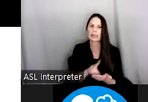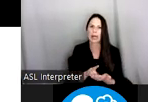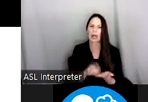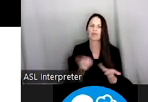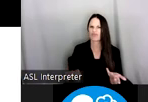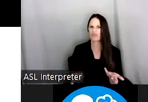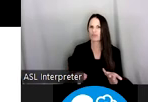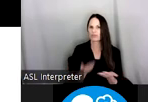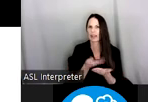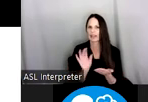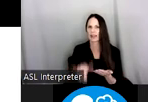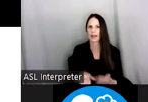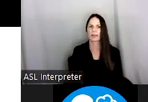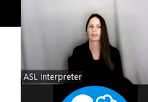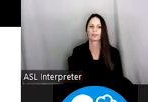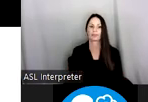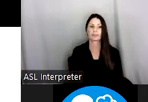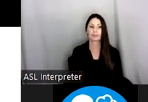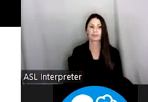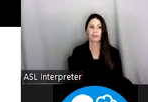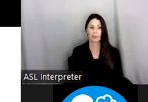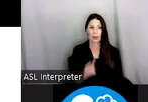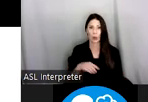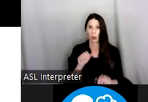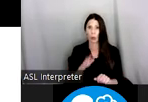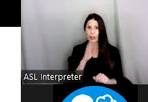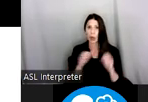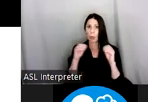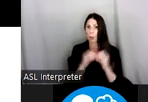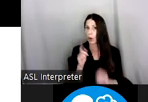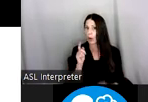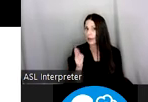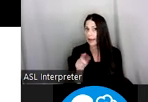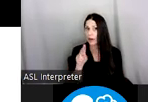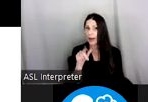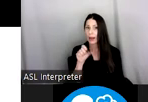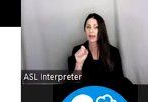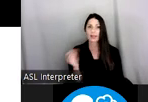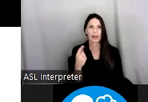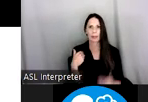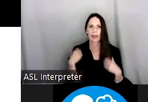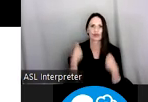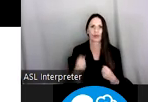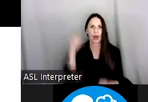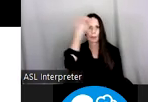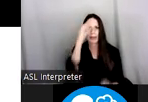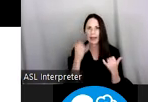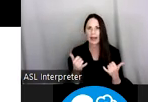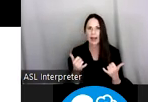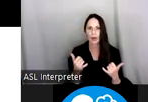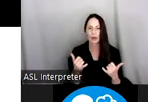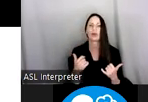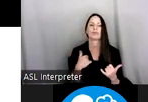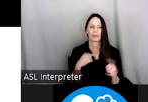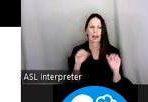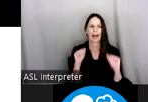things like that. We can talk more later, unless anyone has a strong opinion now. I can absolutely